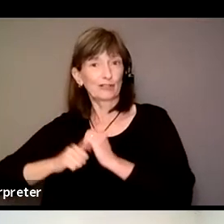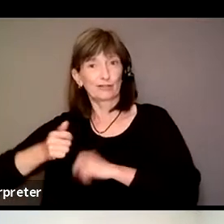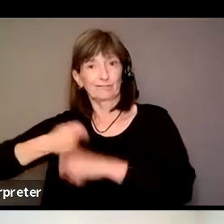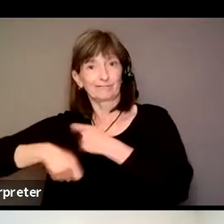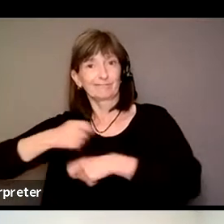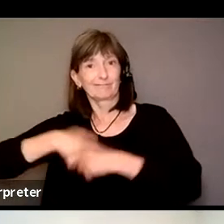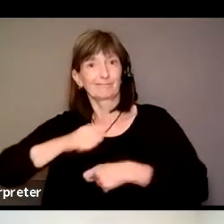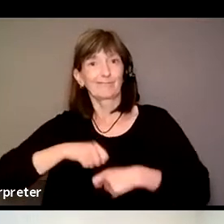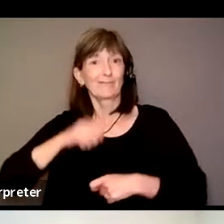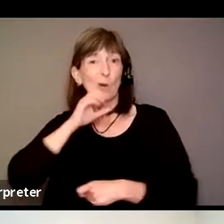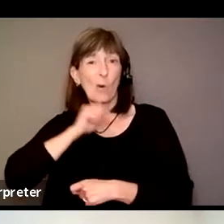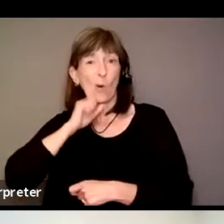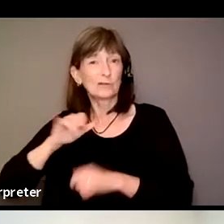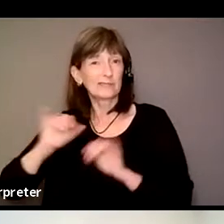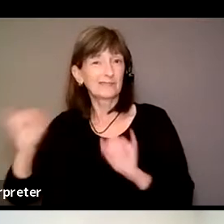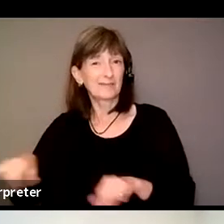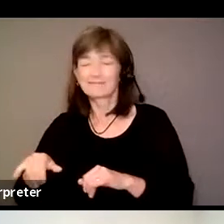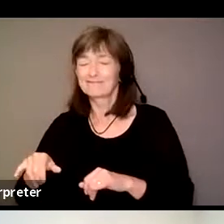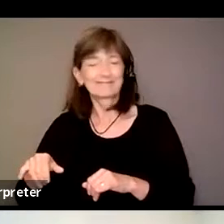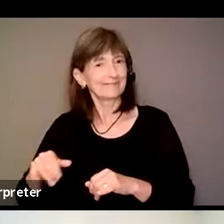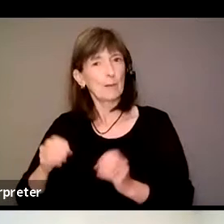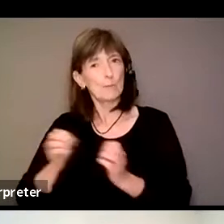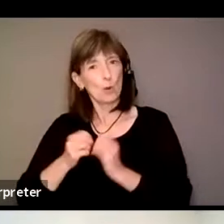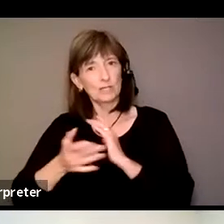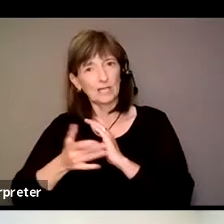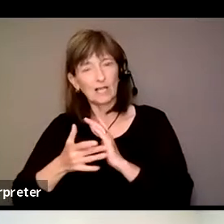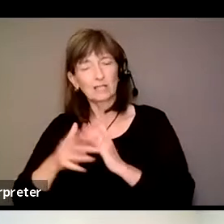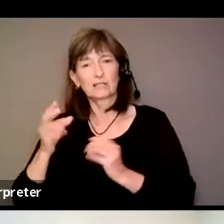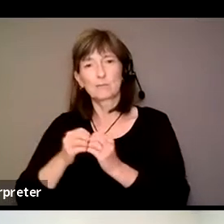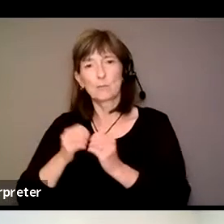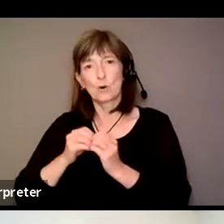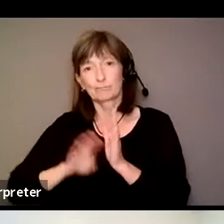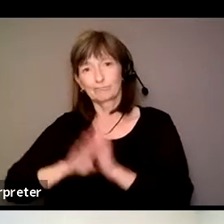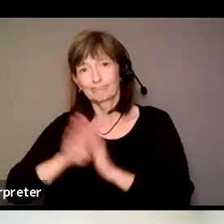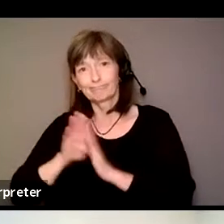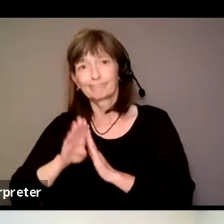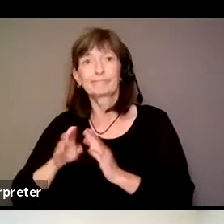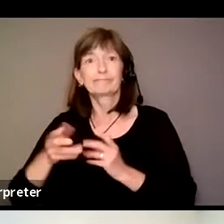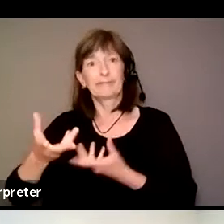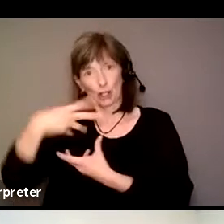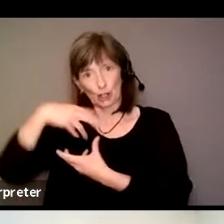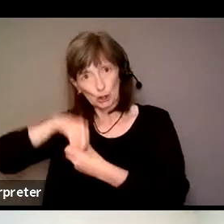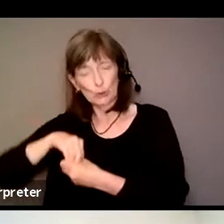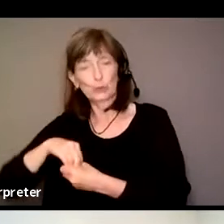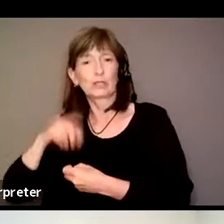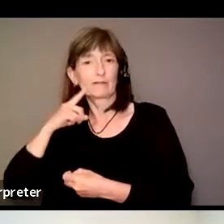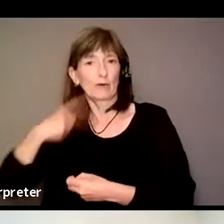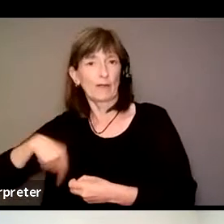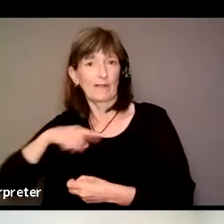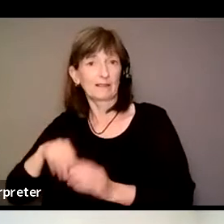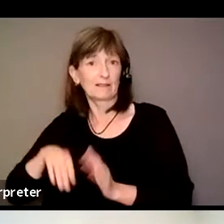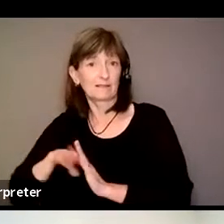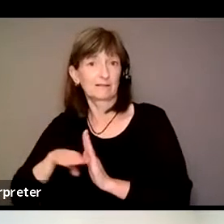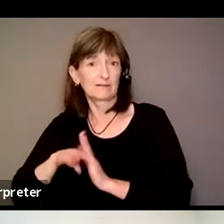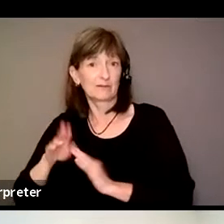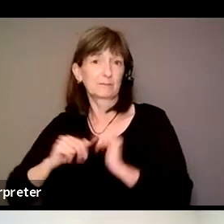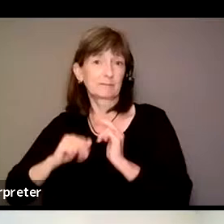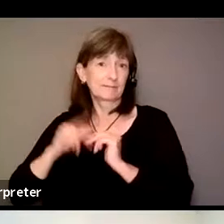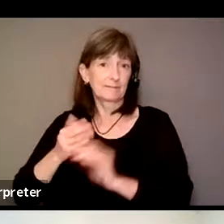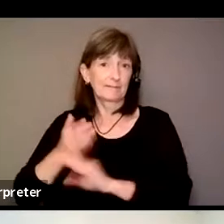with the same of what was already there. So there's so many things that we can do there, with regards to infrastructure